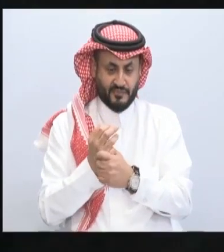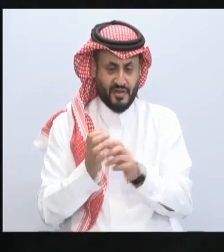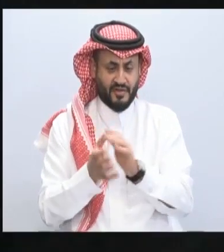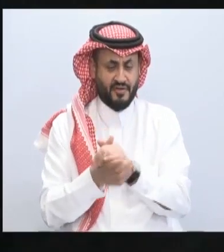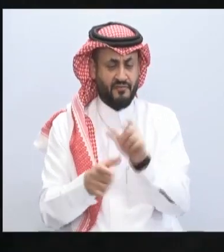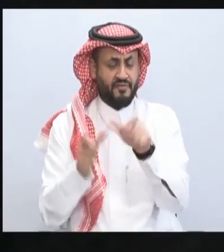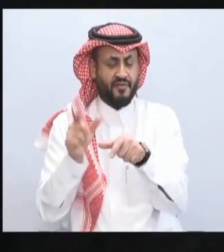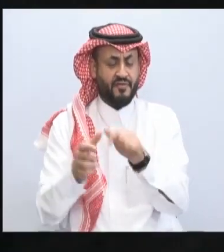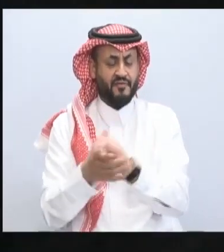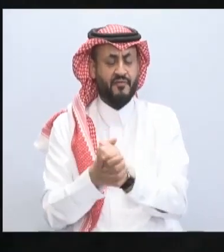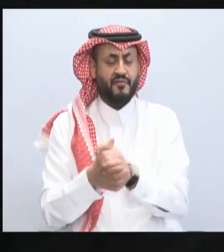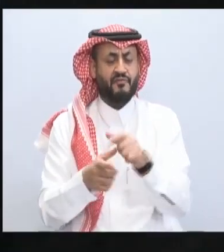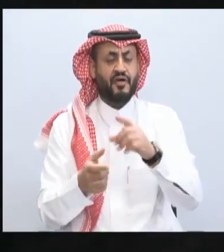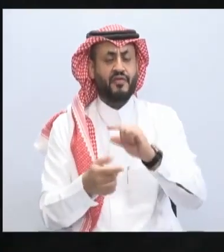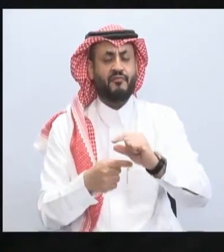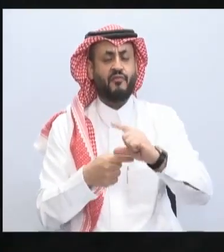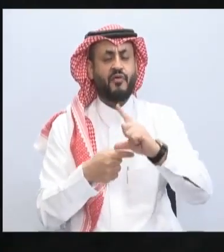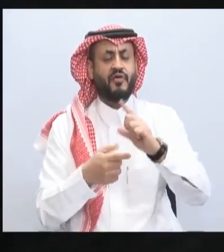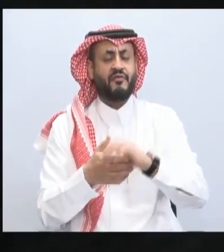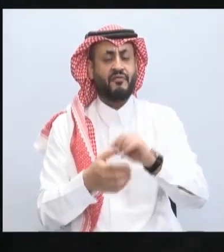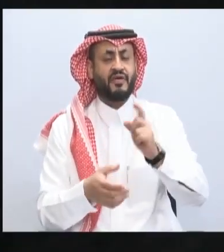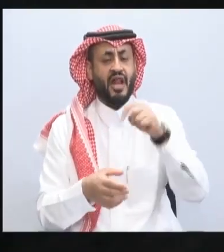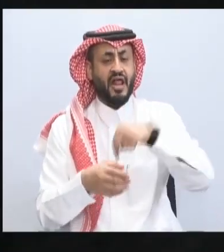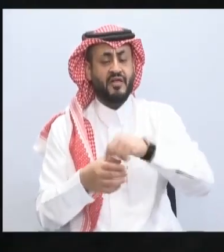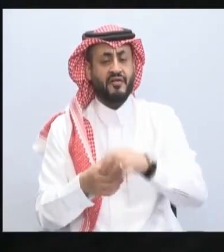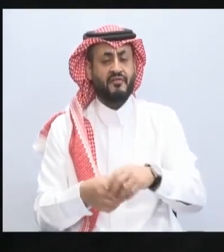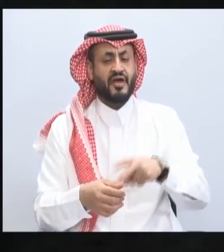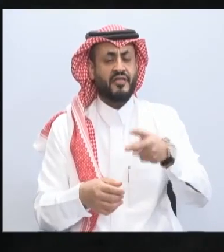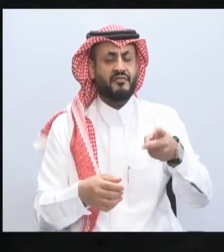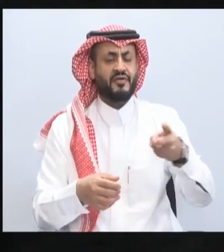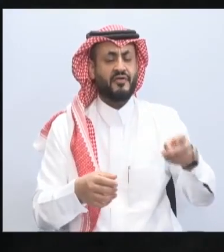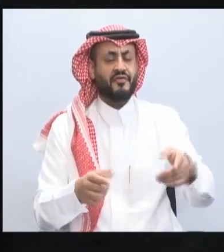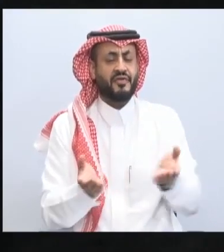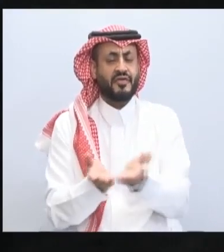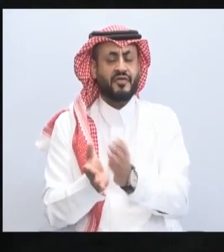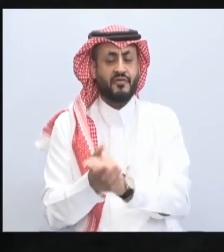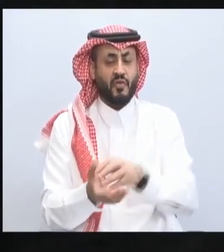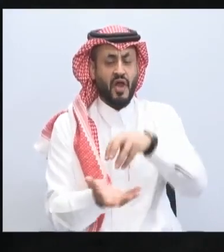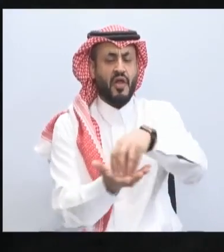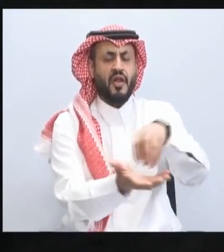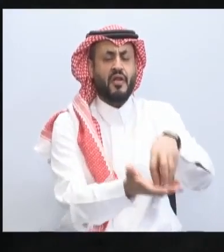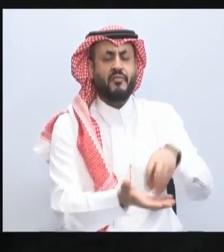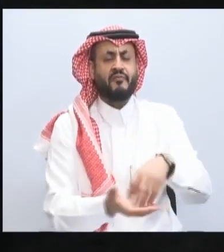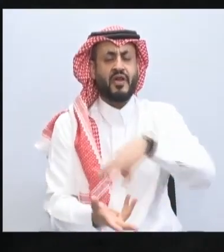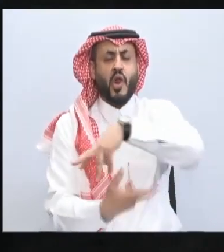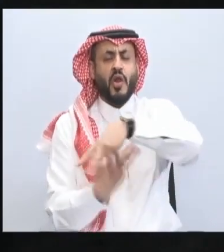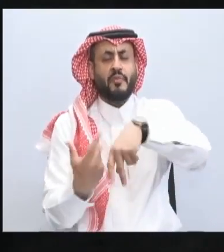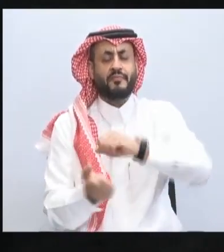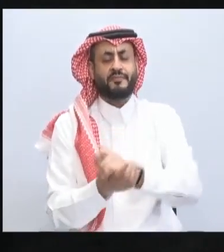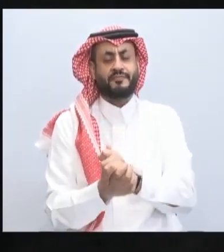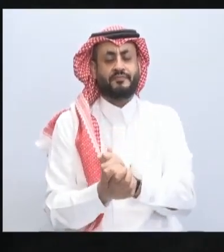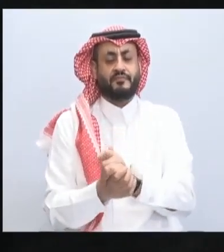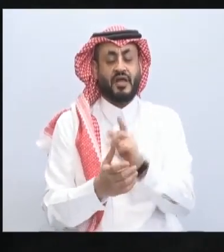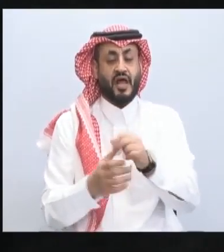you're a part of this project. It involves different schools, and not just from one country but from many countries. So this is going to be